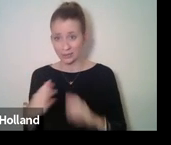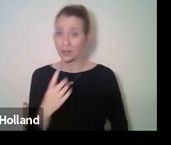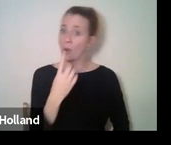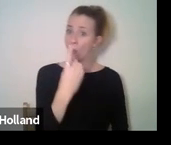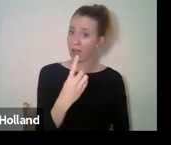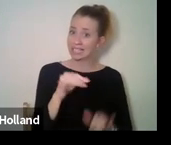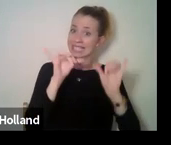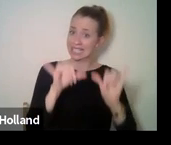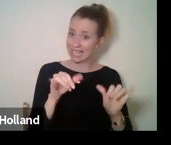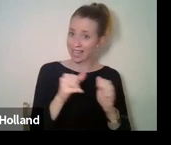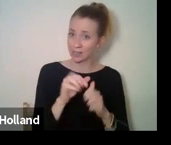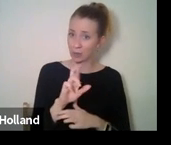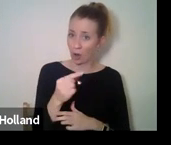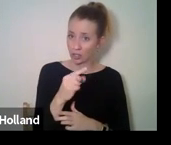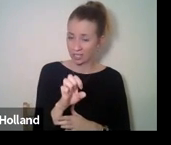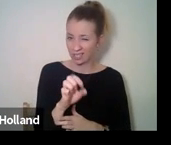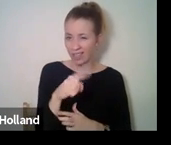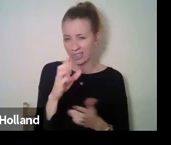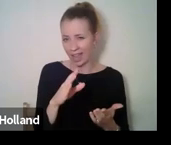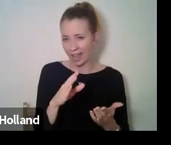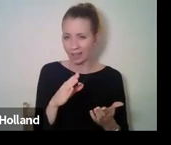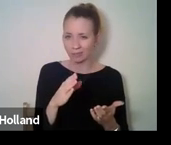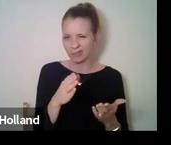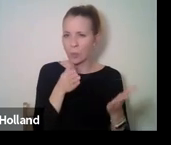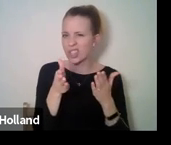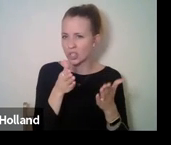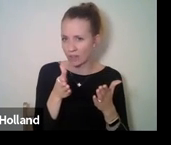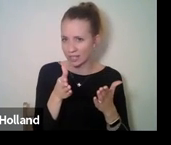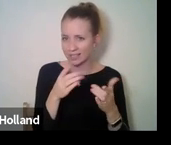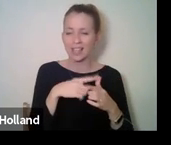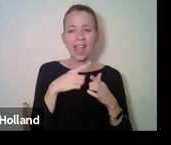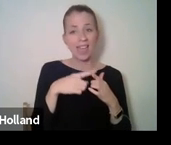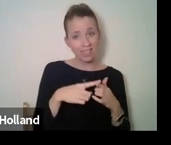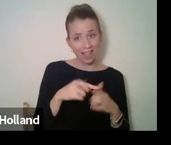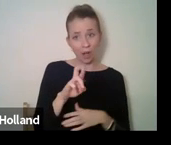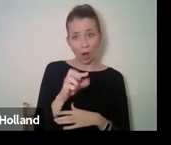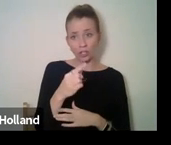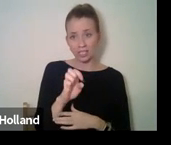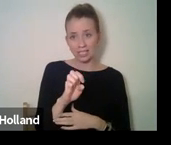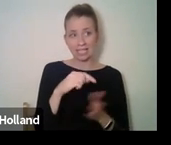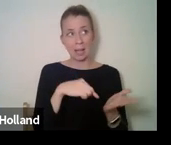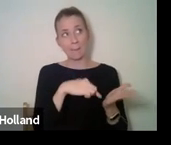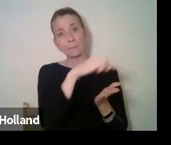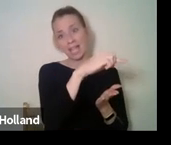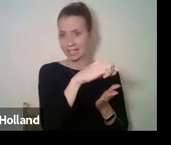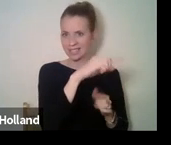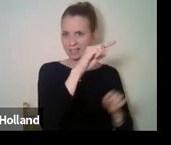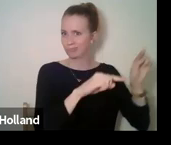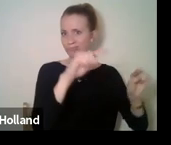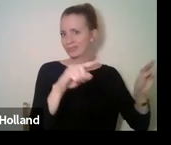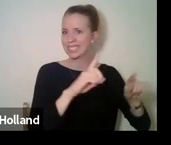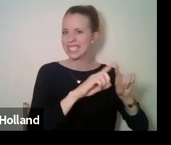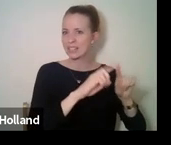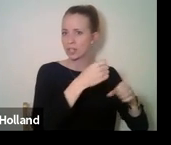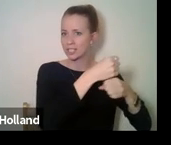the delivery, and the other part keeps going as they pay the various energy generators. If